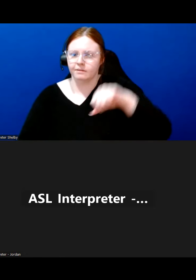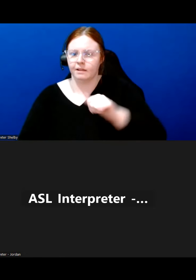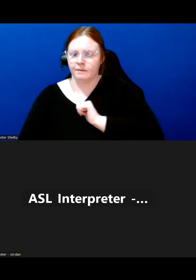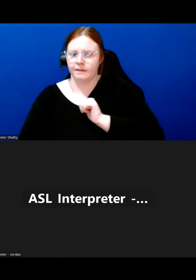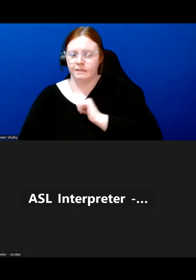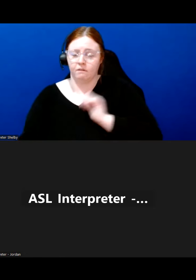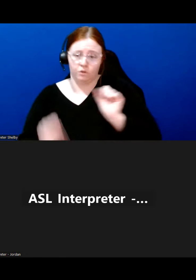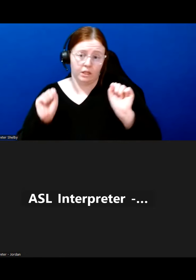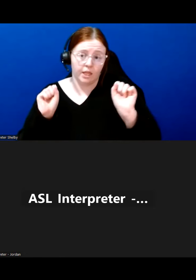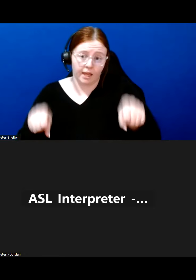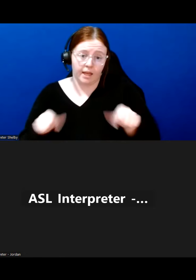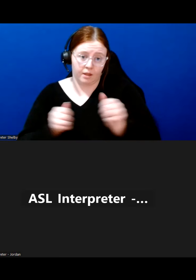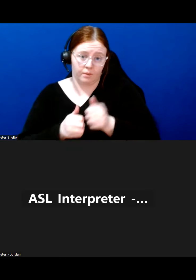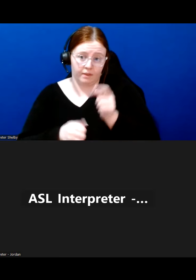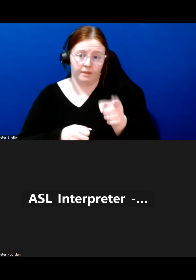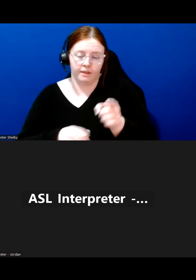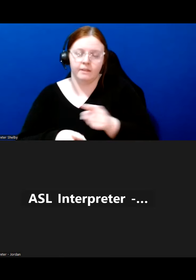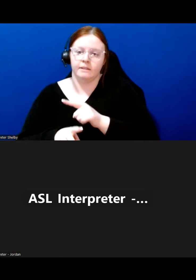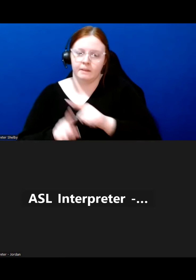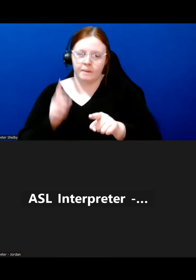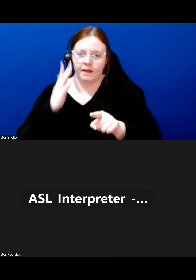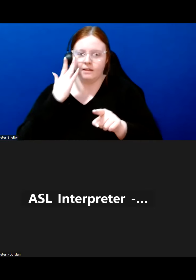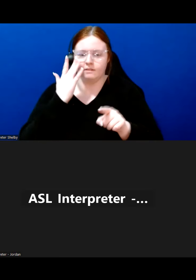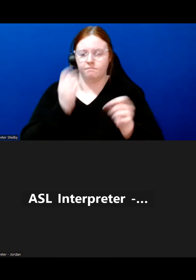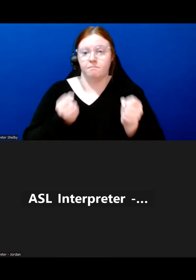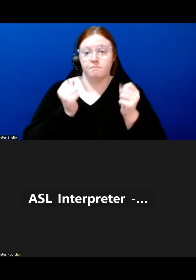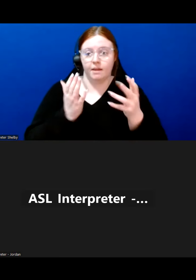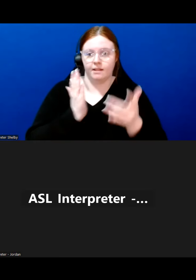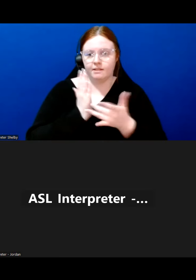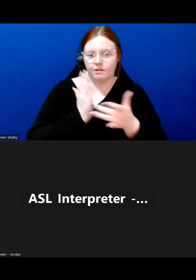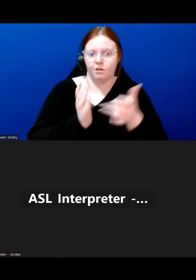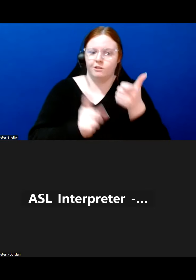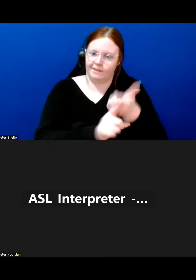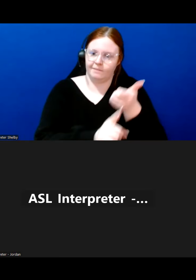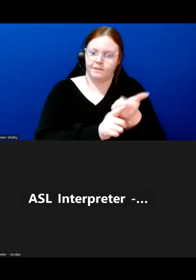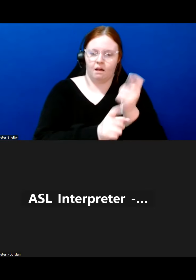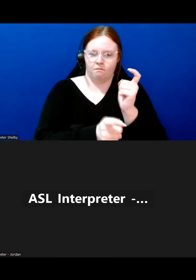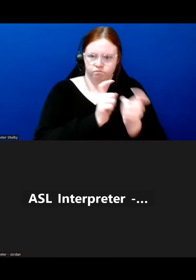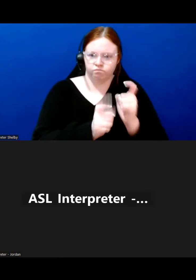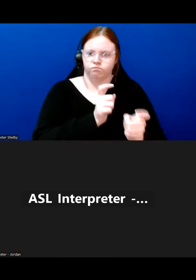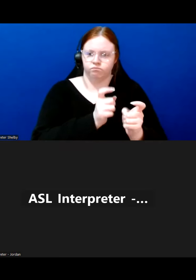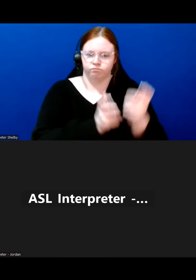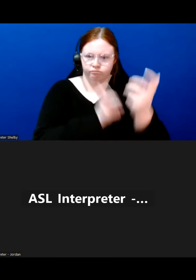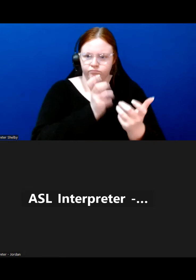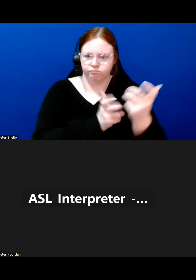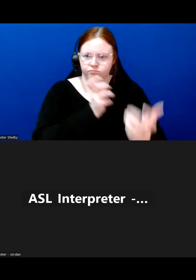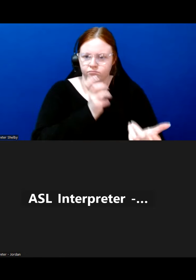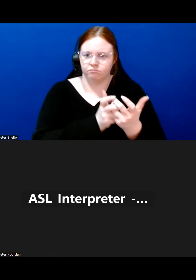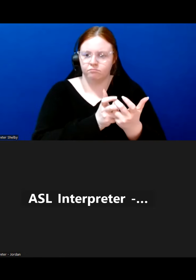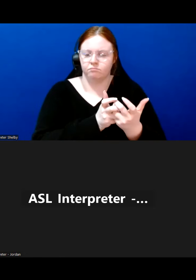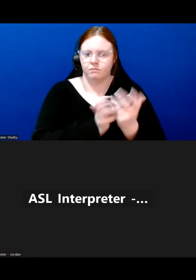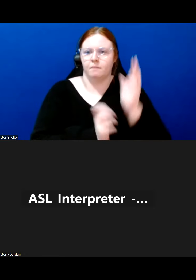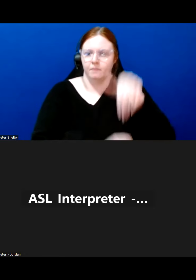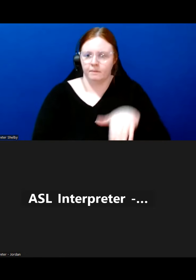get that. But the devices do a lot on their own now that just seamlessly transitions your sound